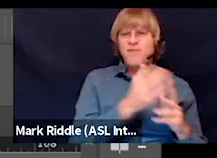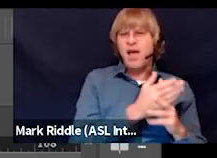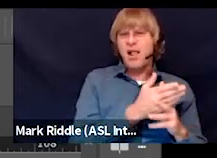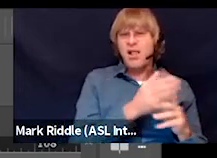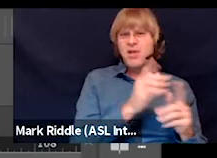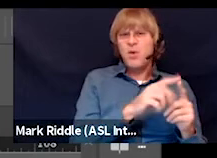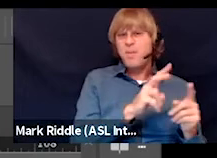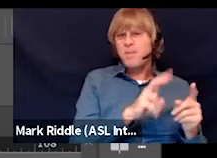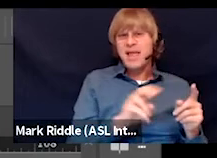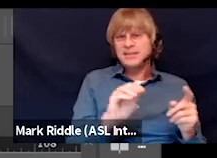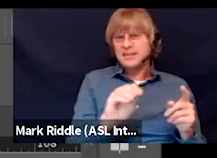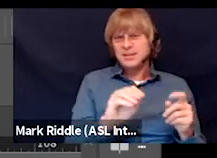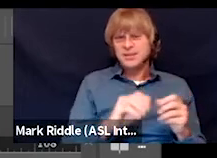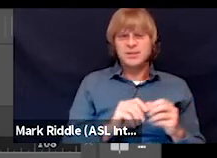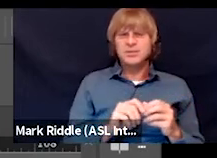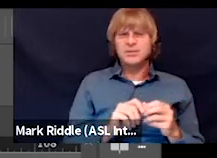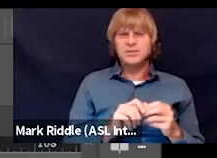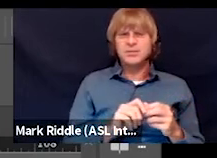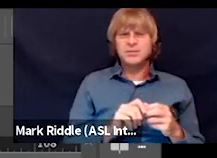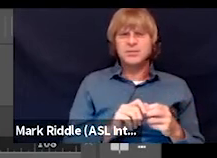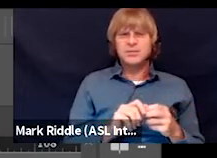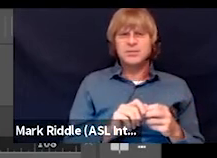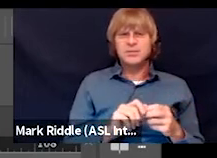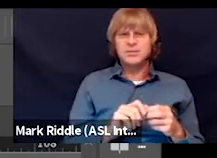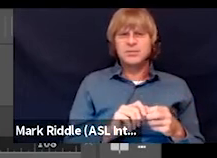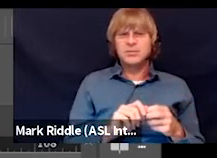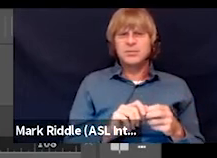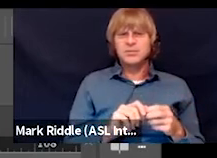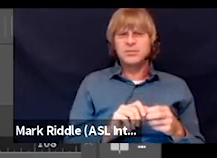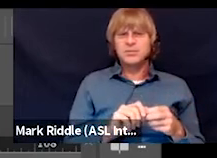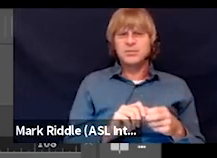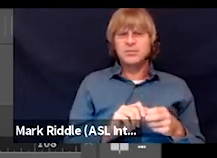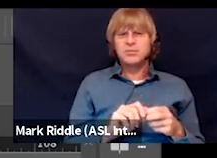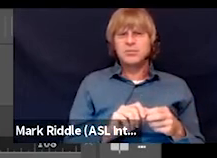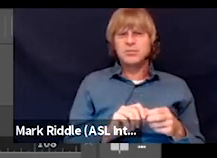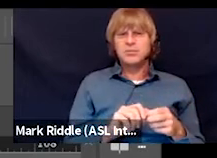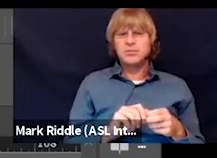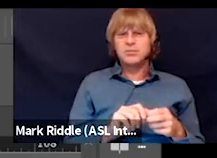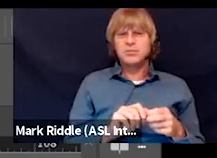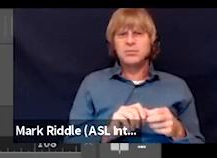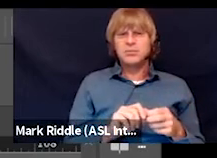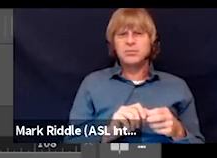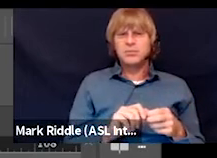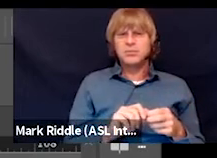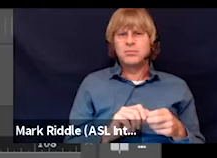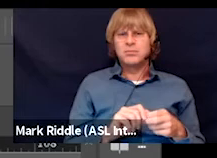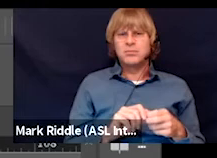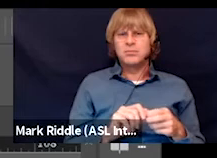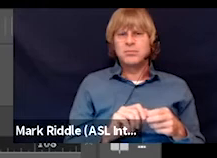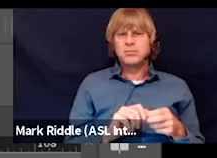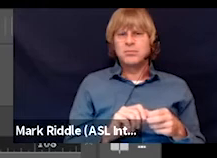order to place it. Is there a benefit to placing PDFs over native files?